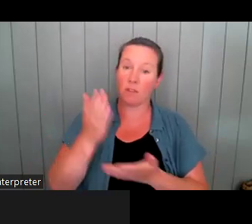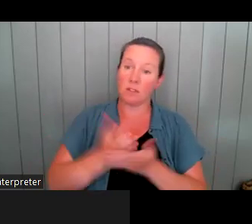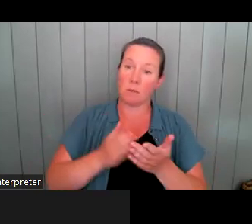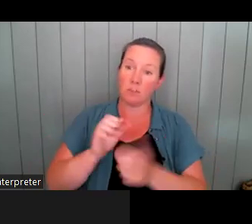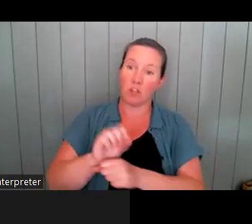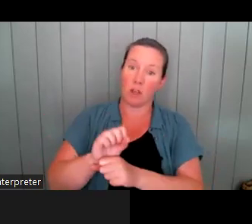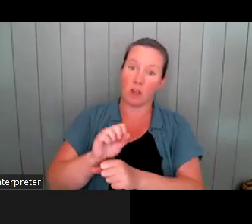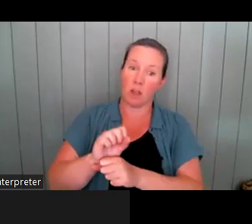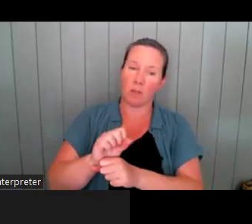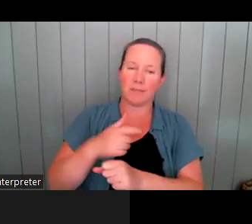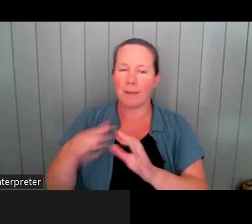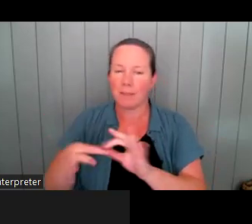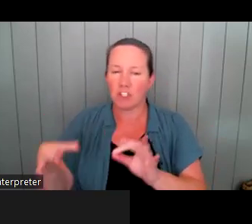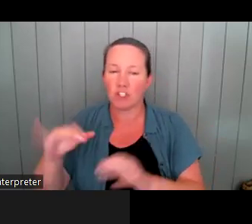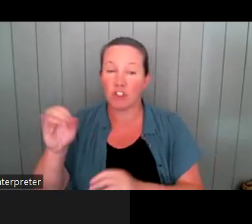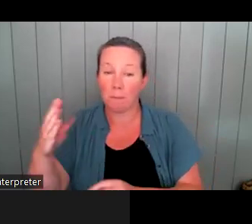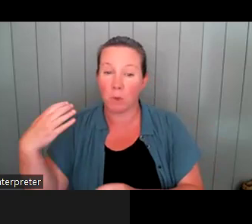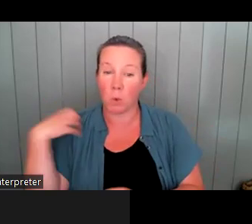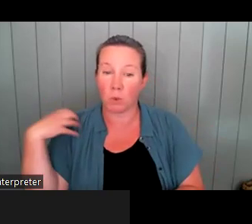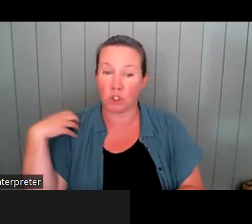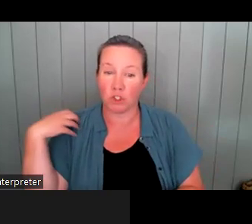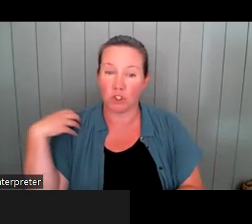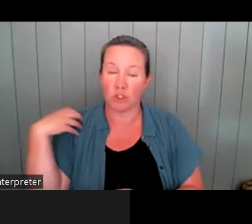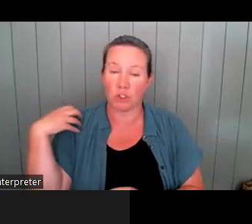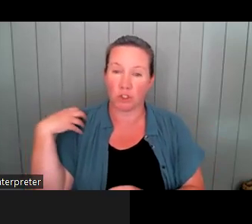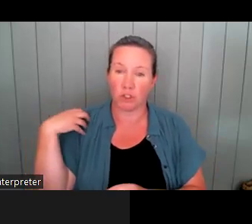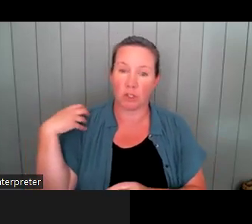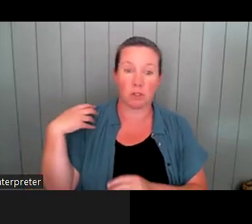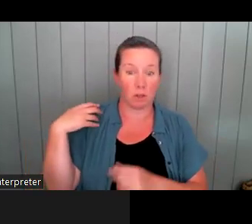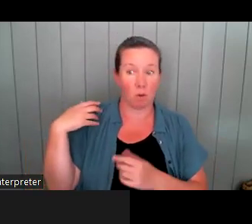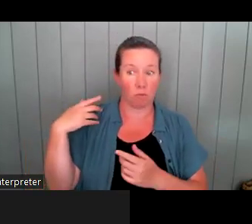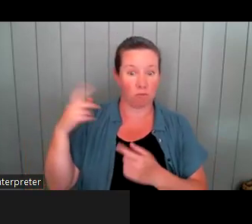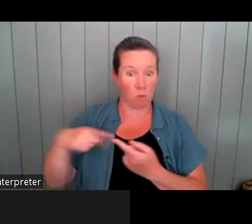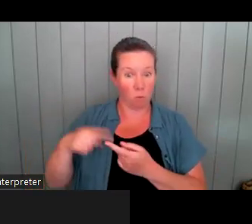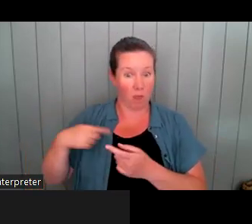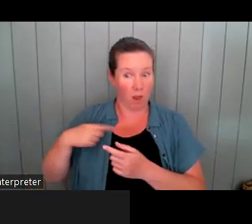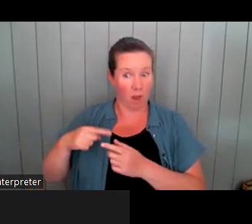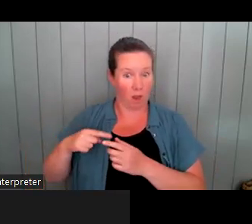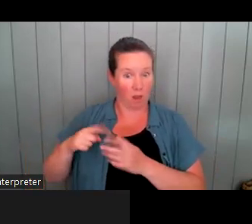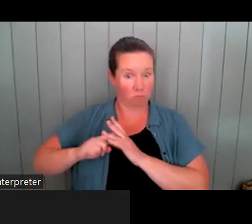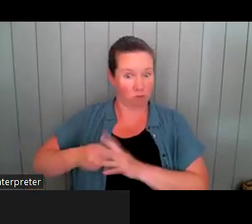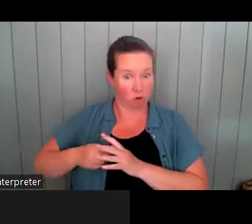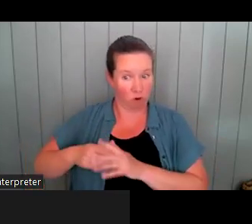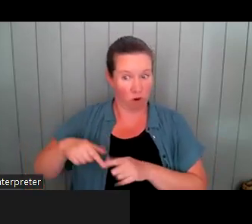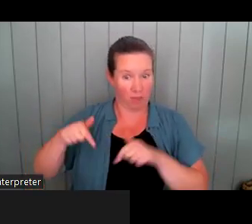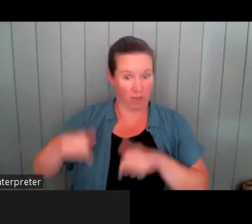say job coach when I first started. That is a job that people do.